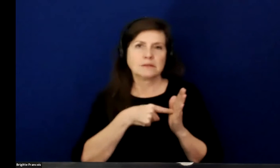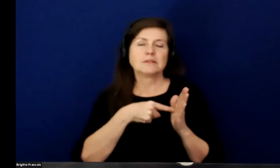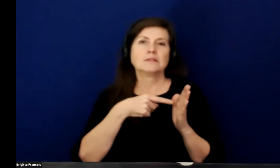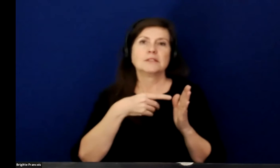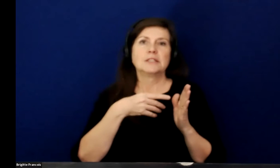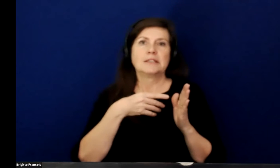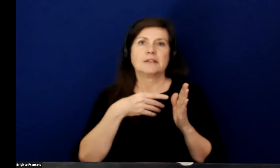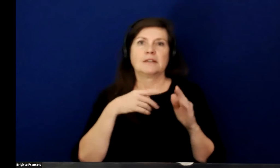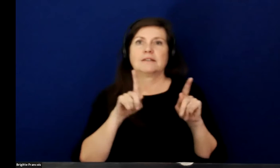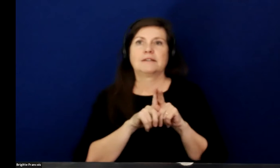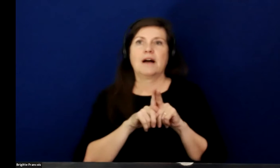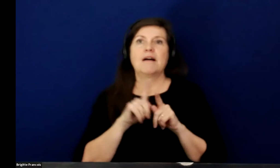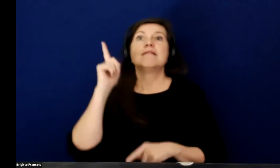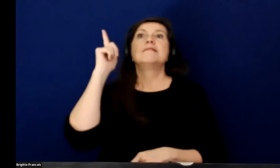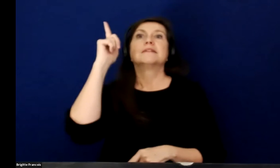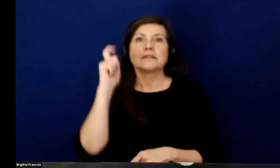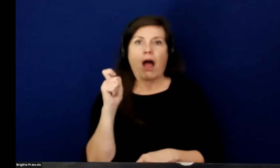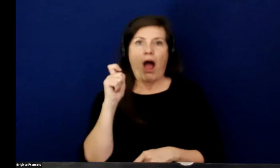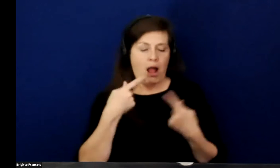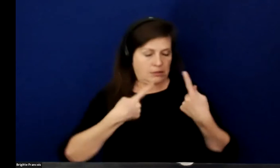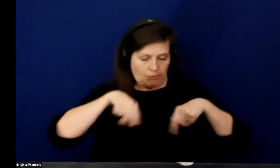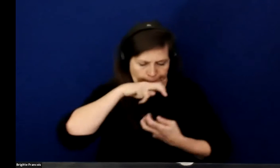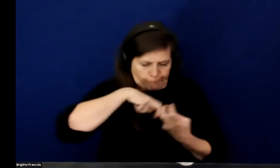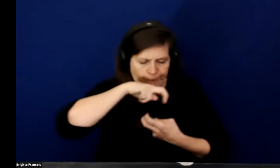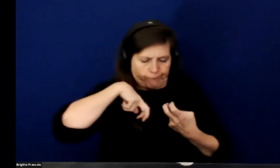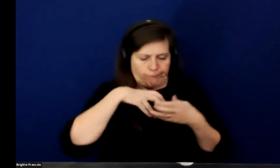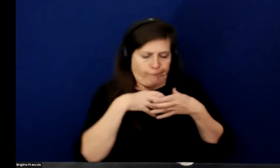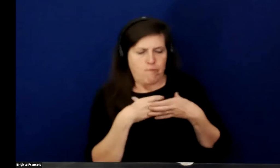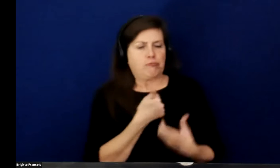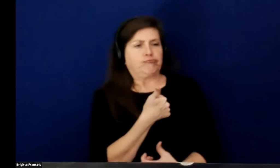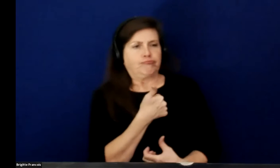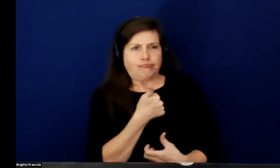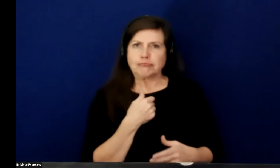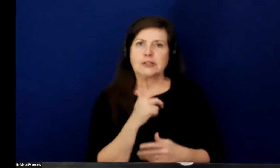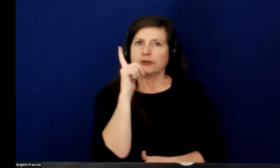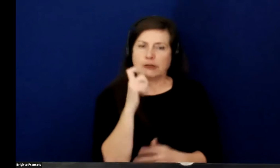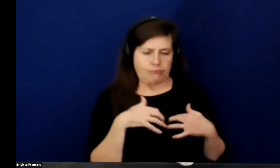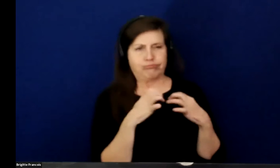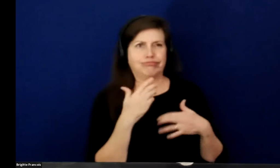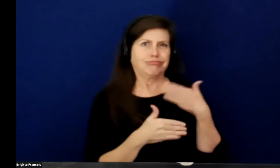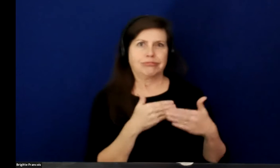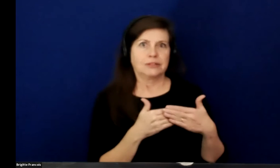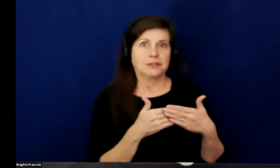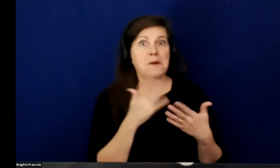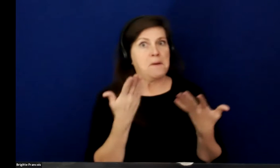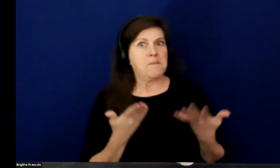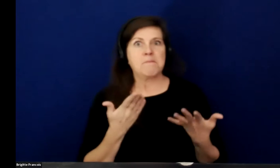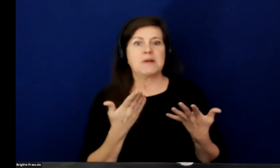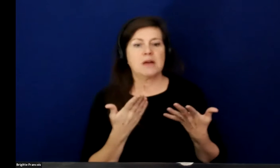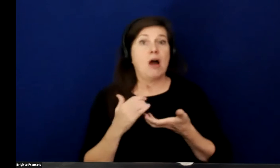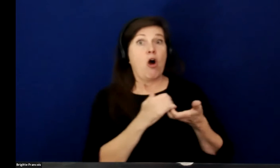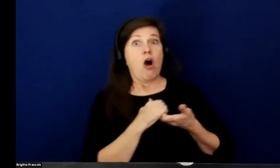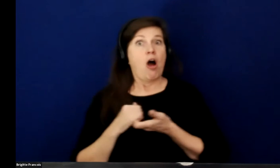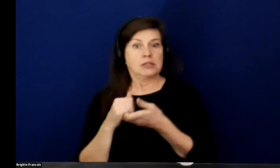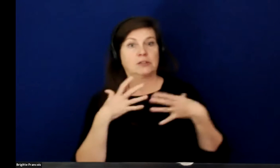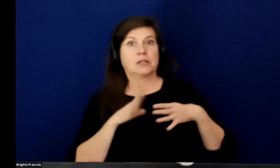from an internal perspective. We as an organization need to redo something, or it would be easier for my